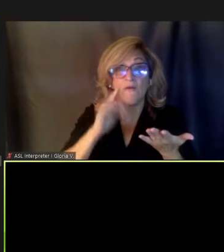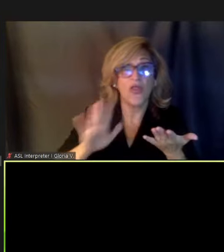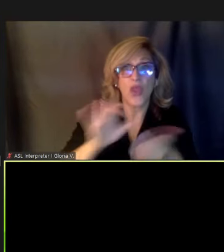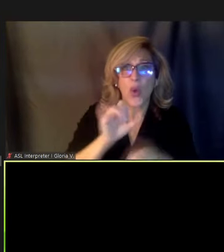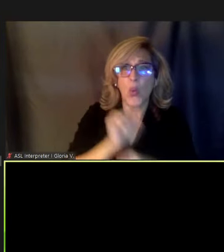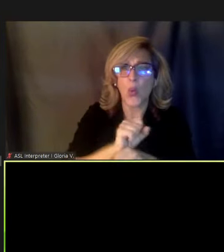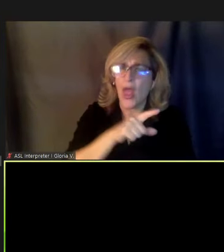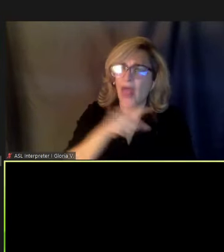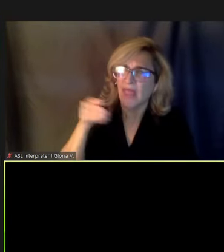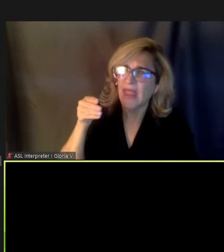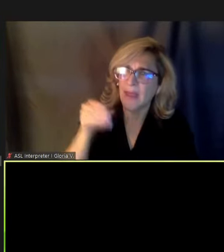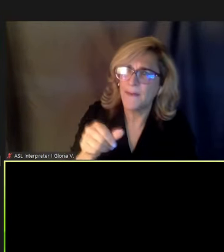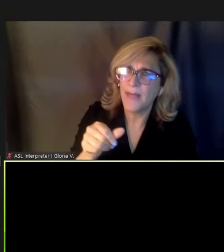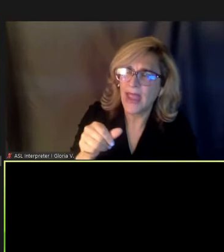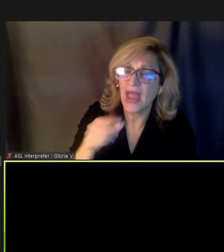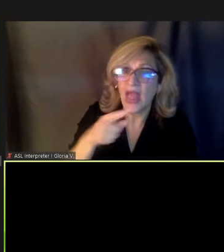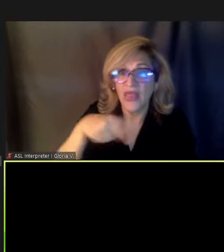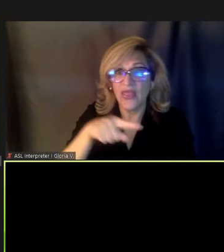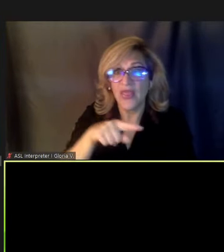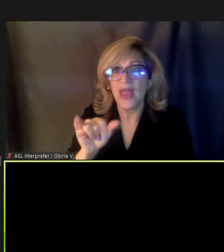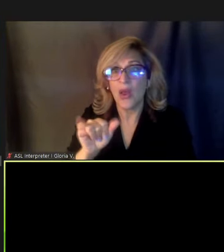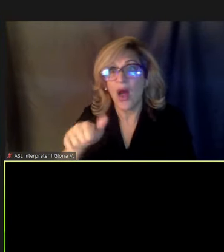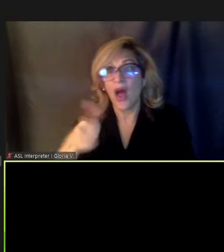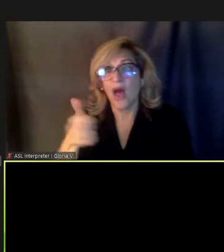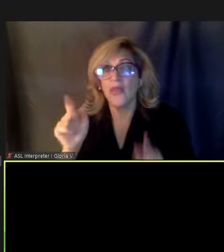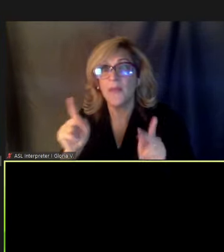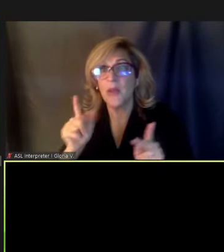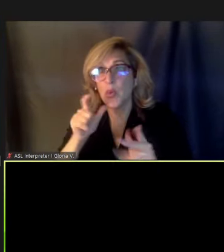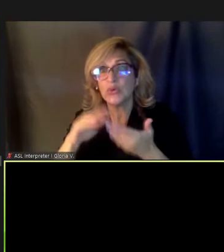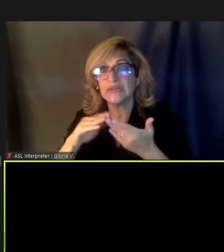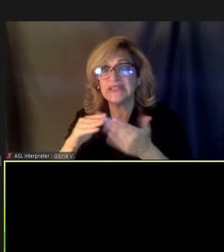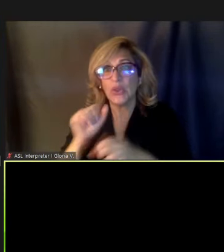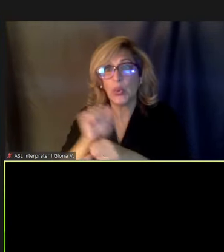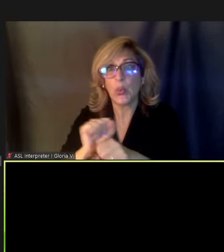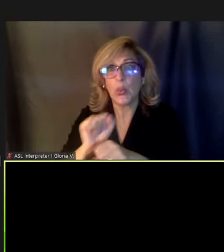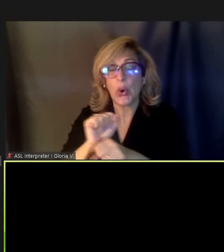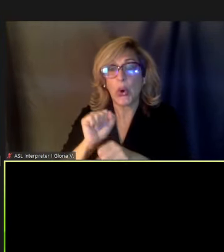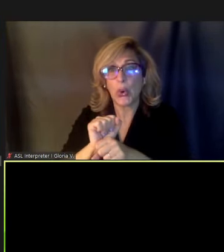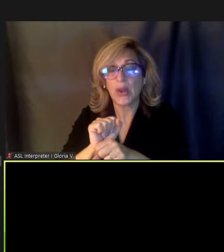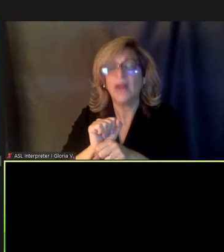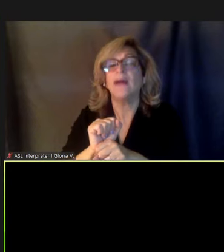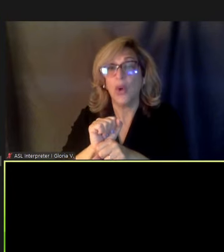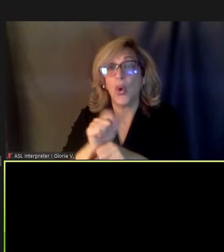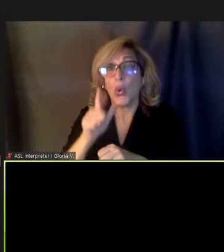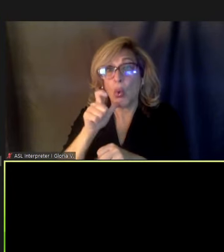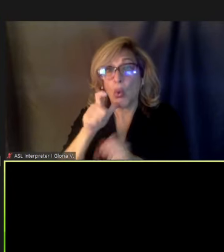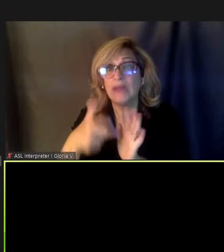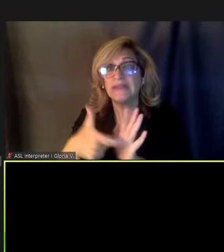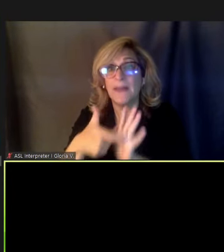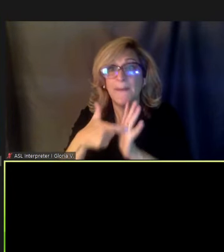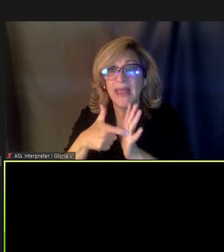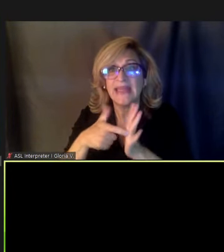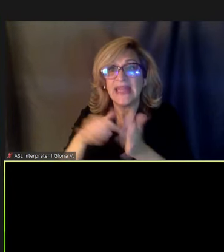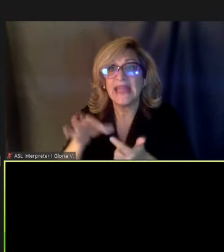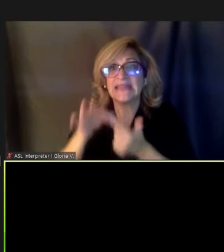pay. They and many other city employees and others who are demanding exemptions, they already